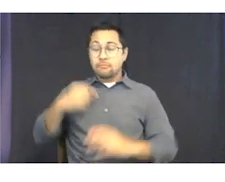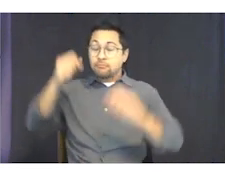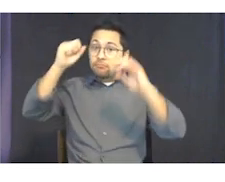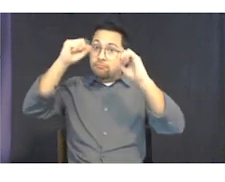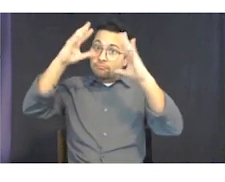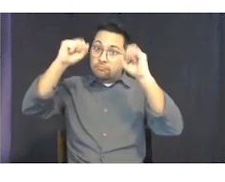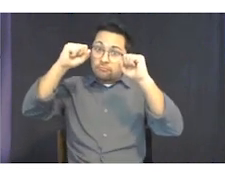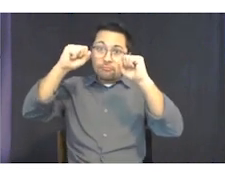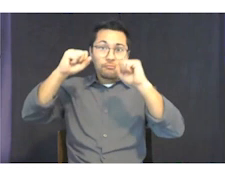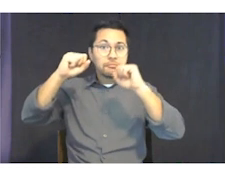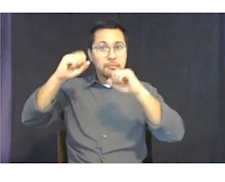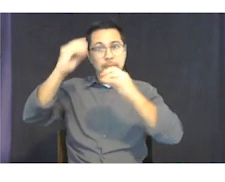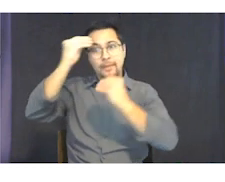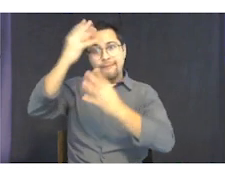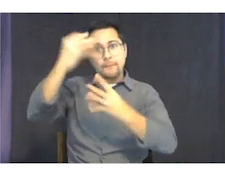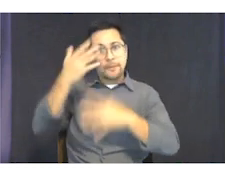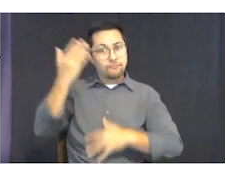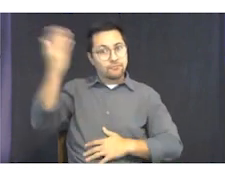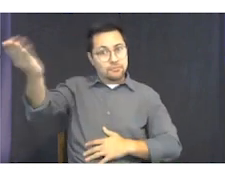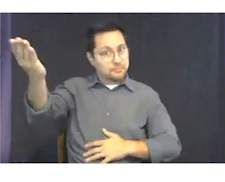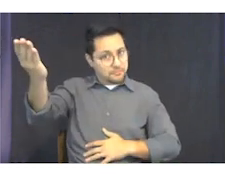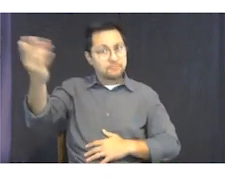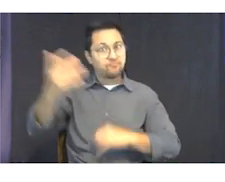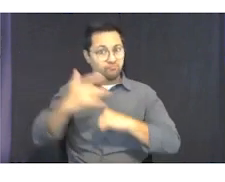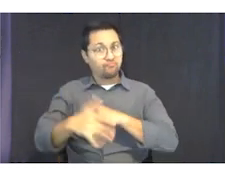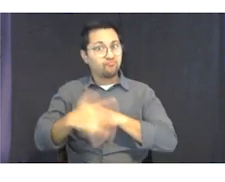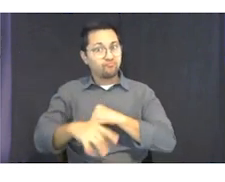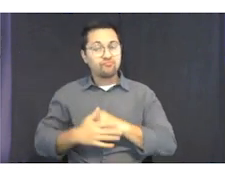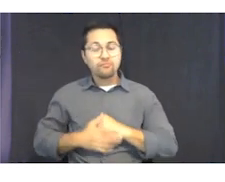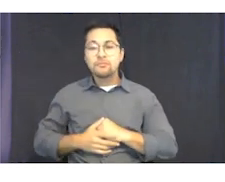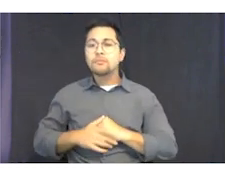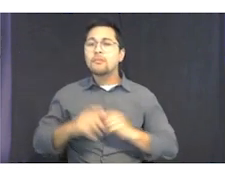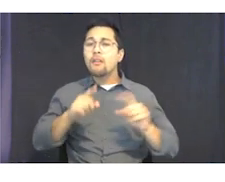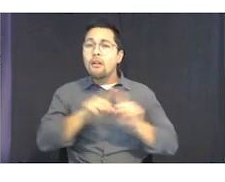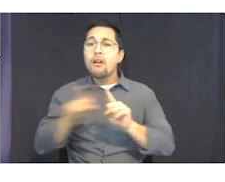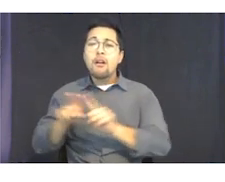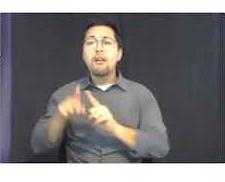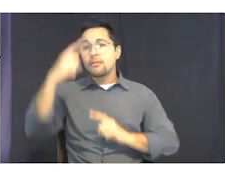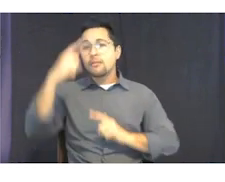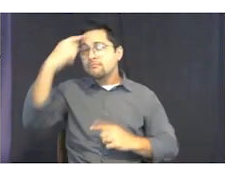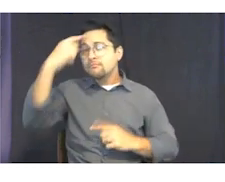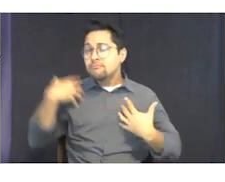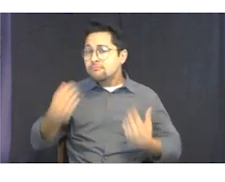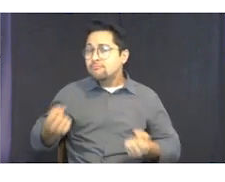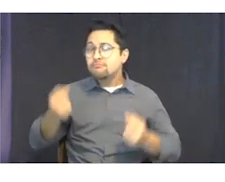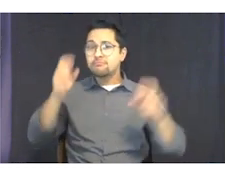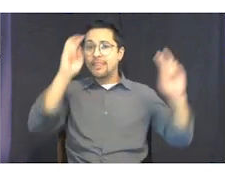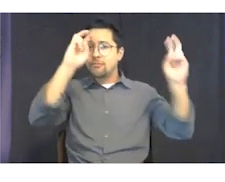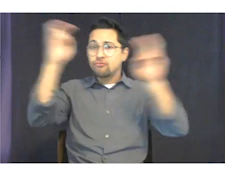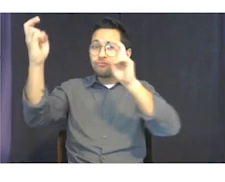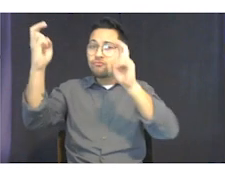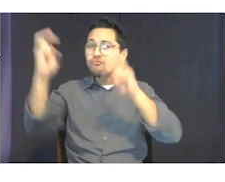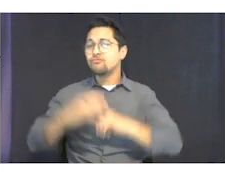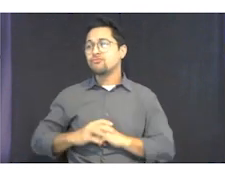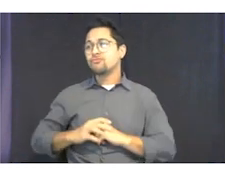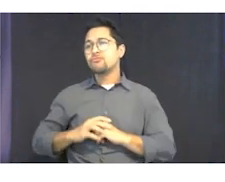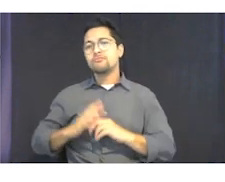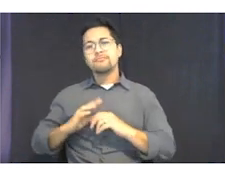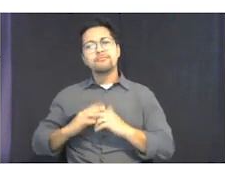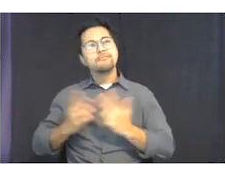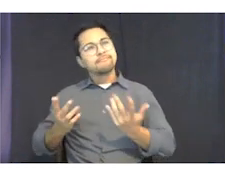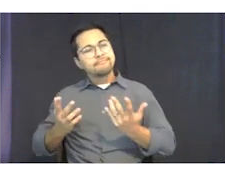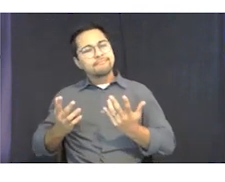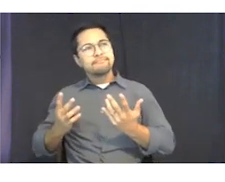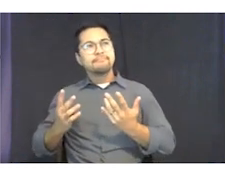amount of information there. Also including mental health issues with regard to,